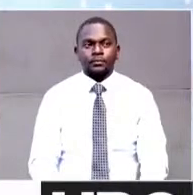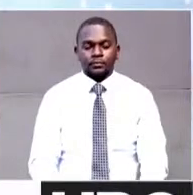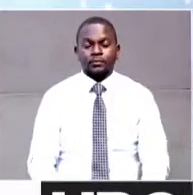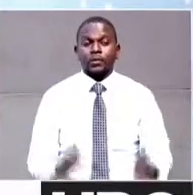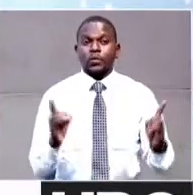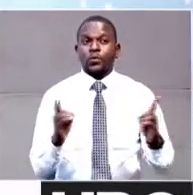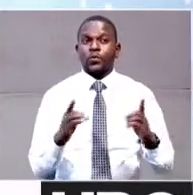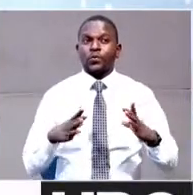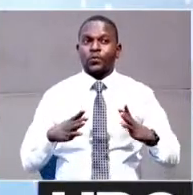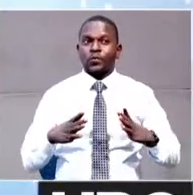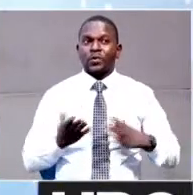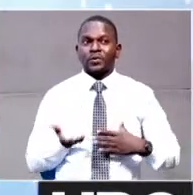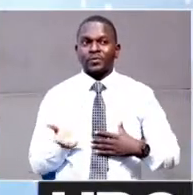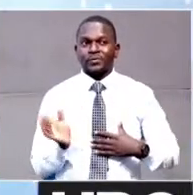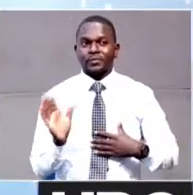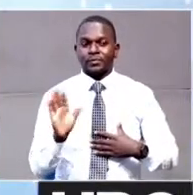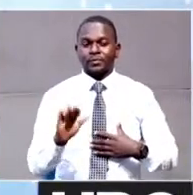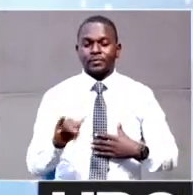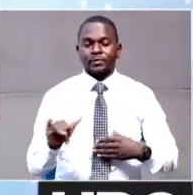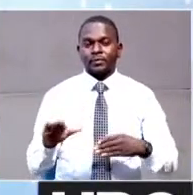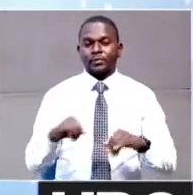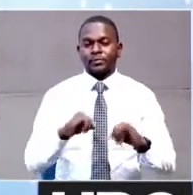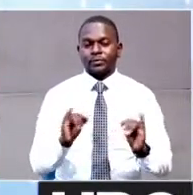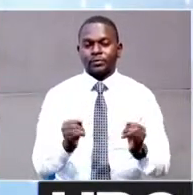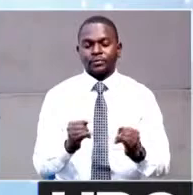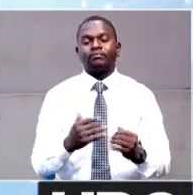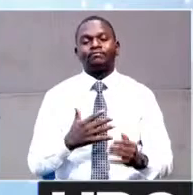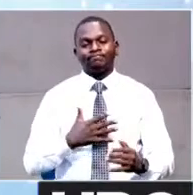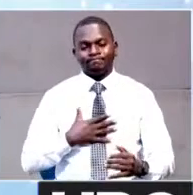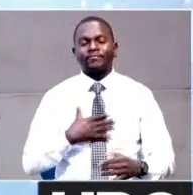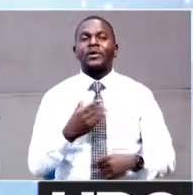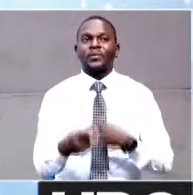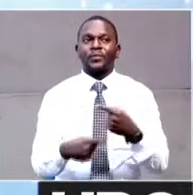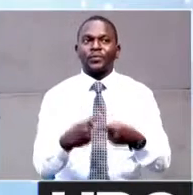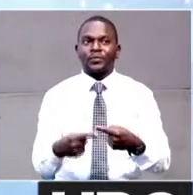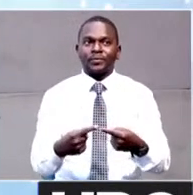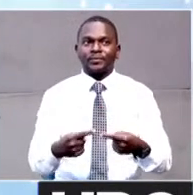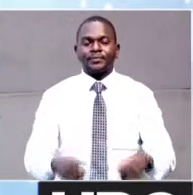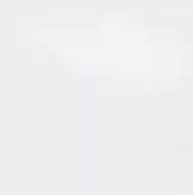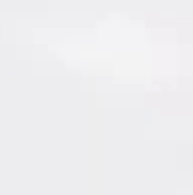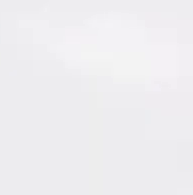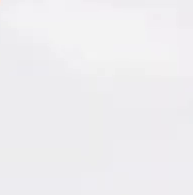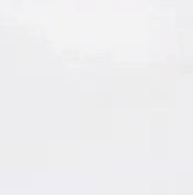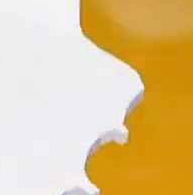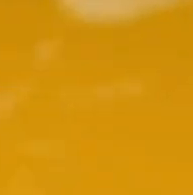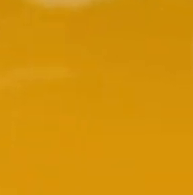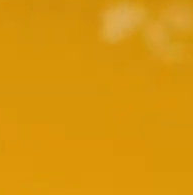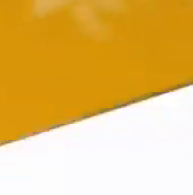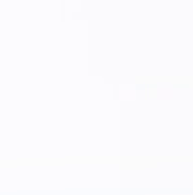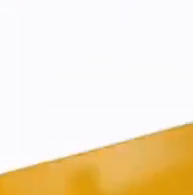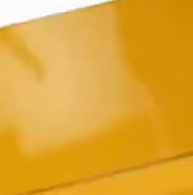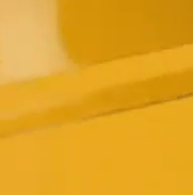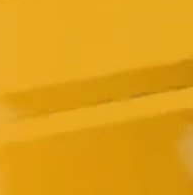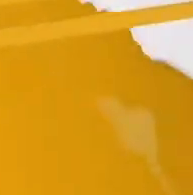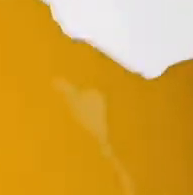We'll now take a short commercial break and be back with more news tonight. Please do not move an inch. Stay tuned.